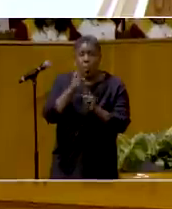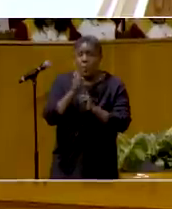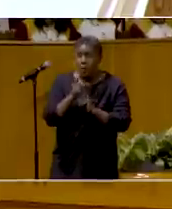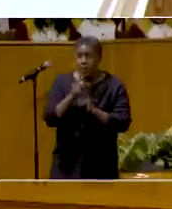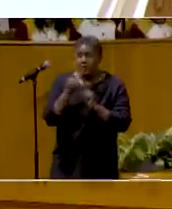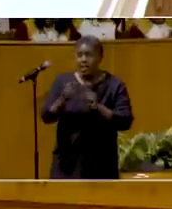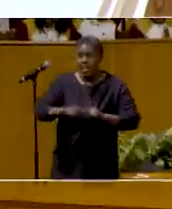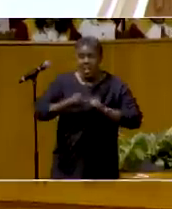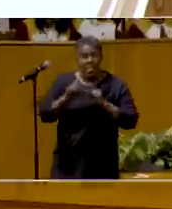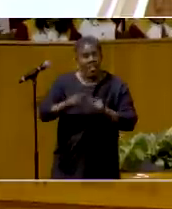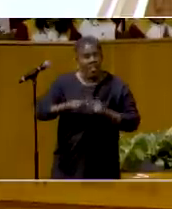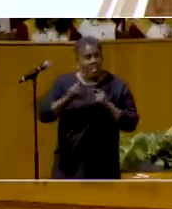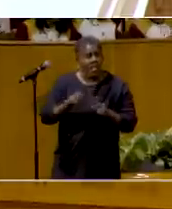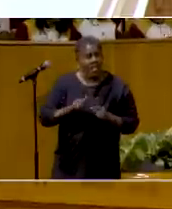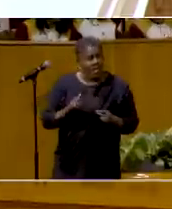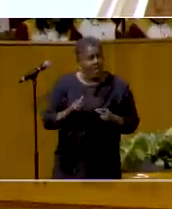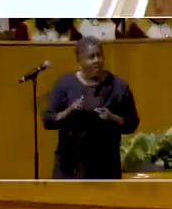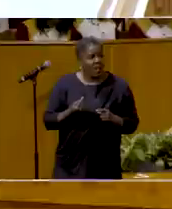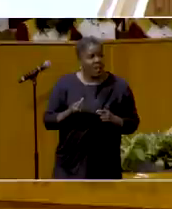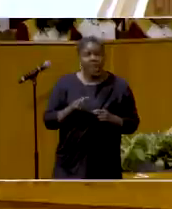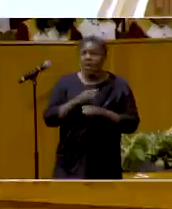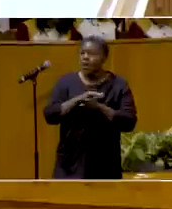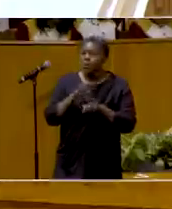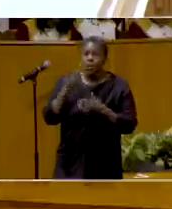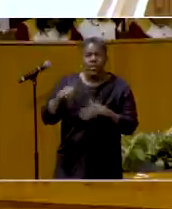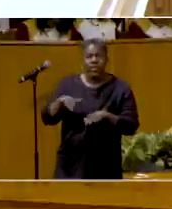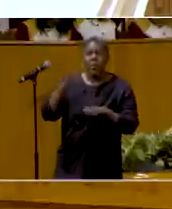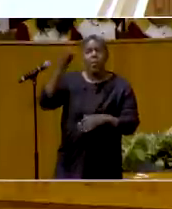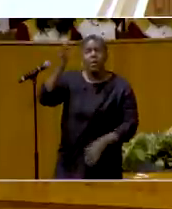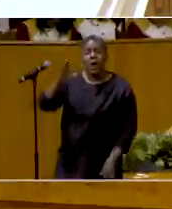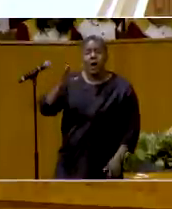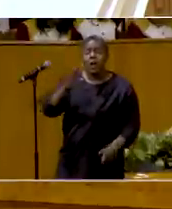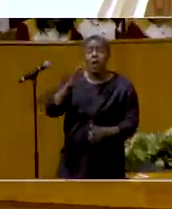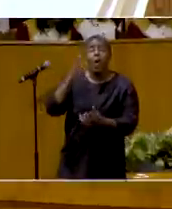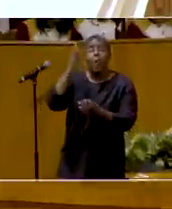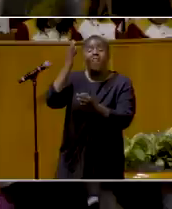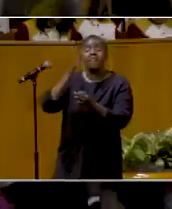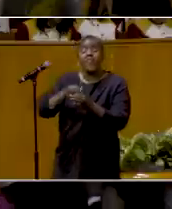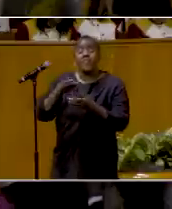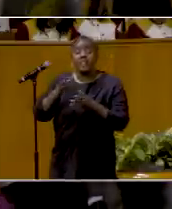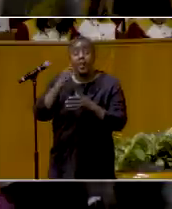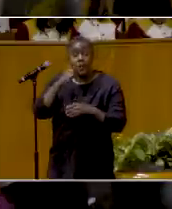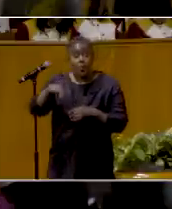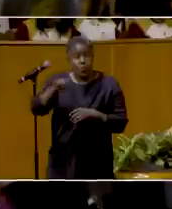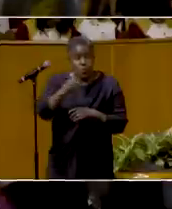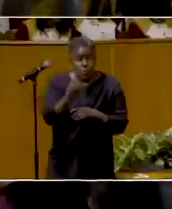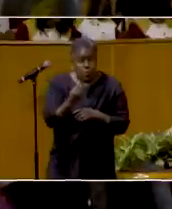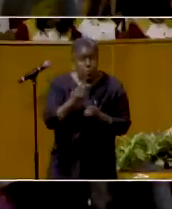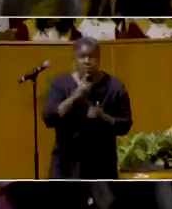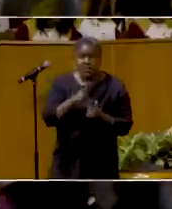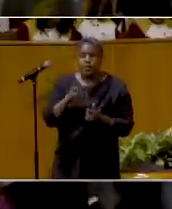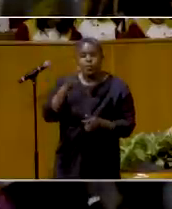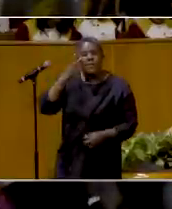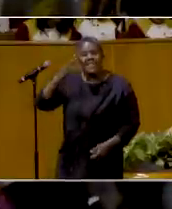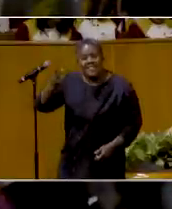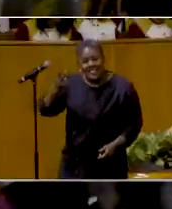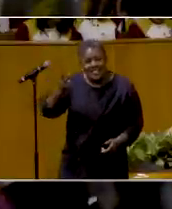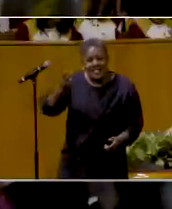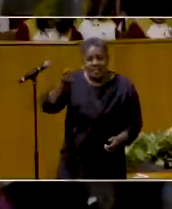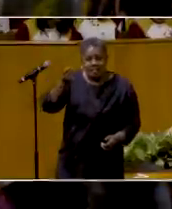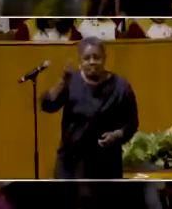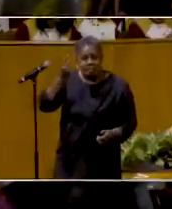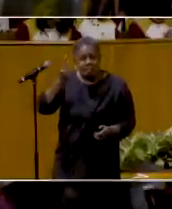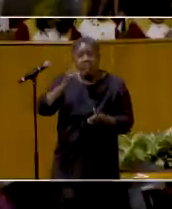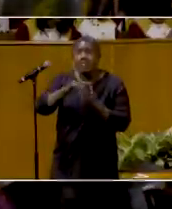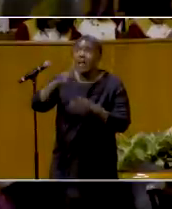don't give up on God. What faith allows you to do is to see